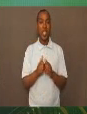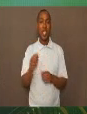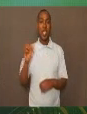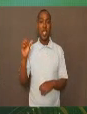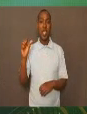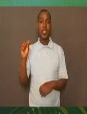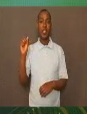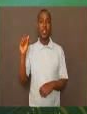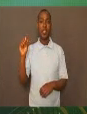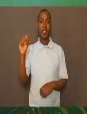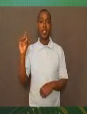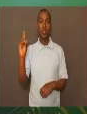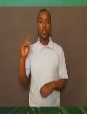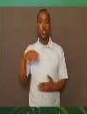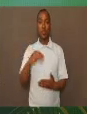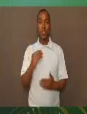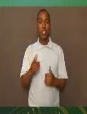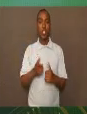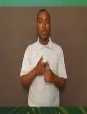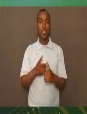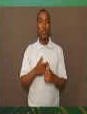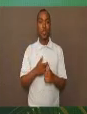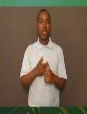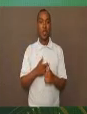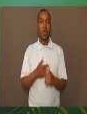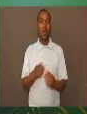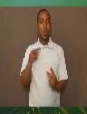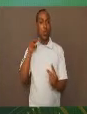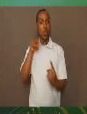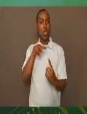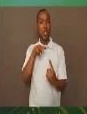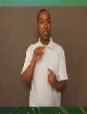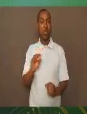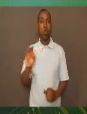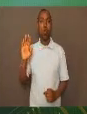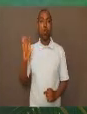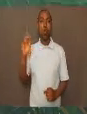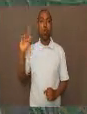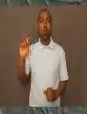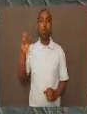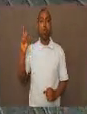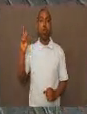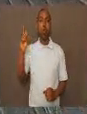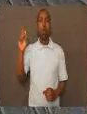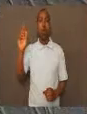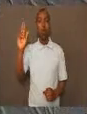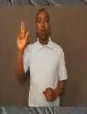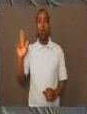STDs. The first one we will focus on is gonorrhea.